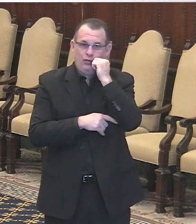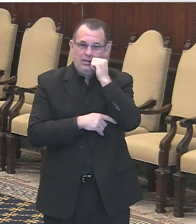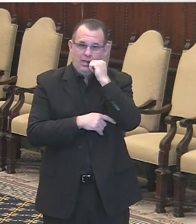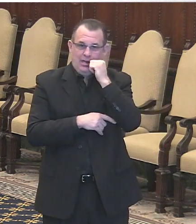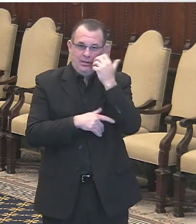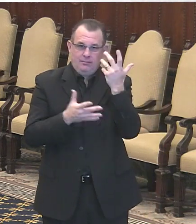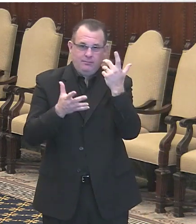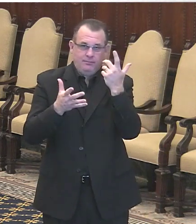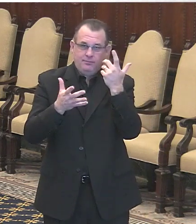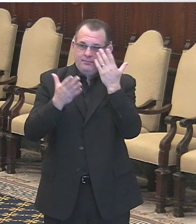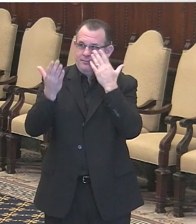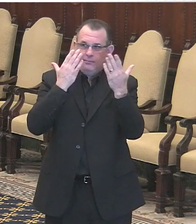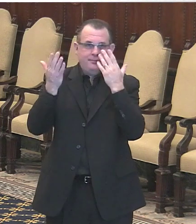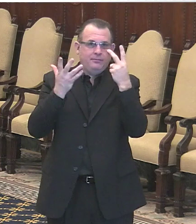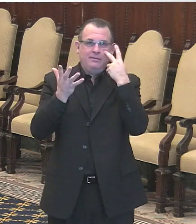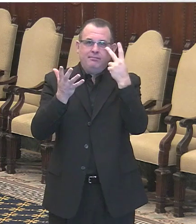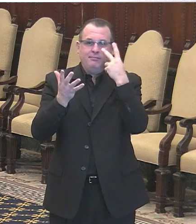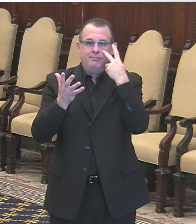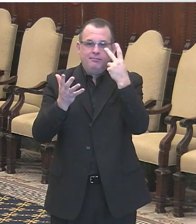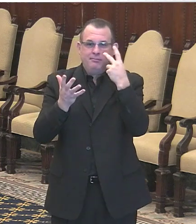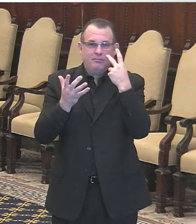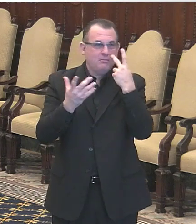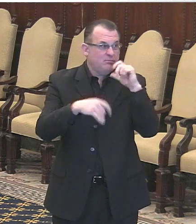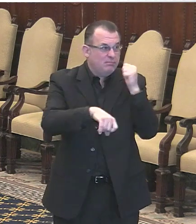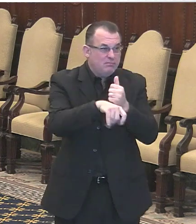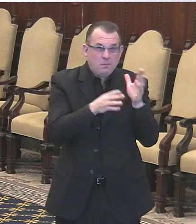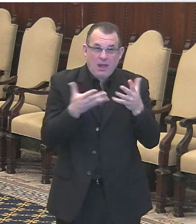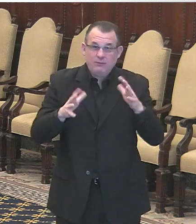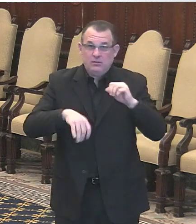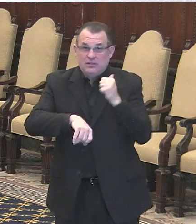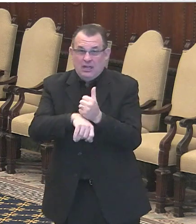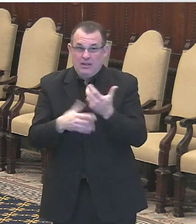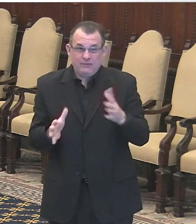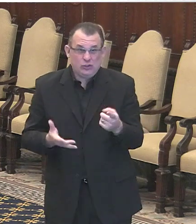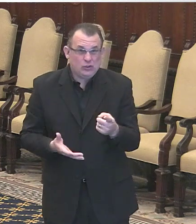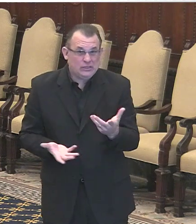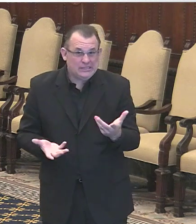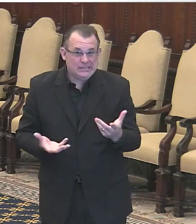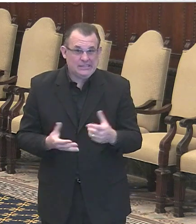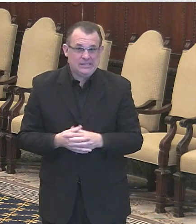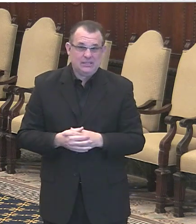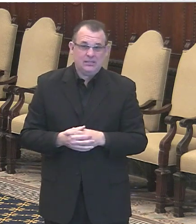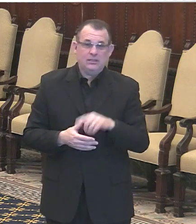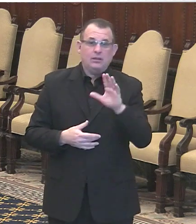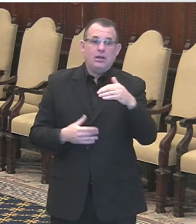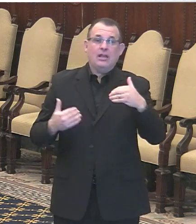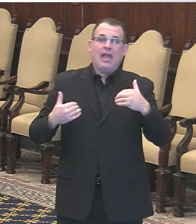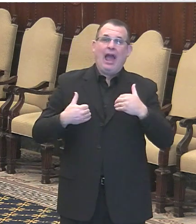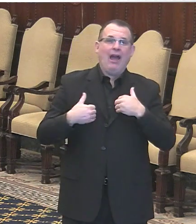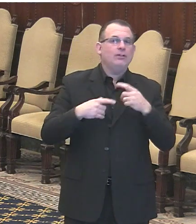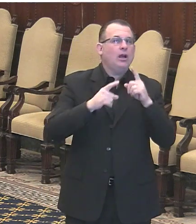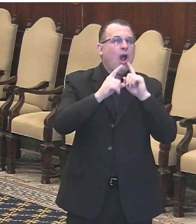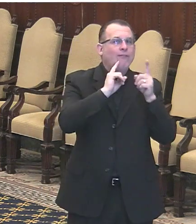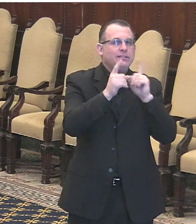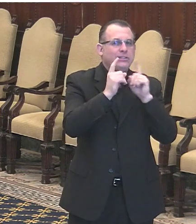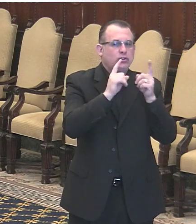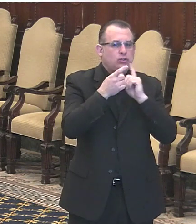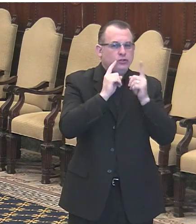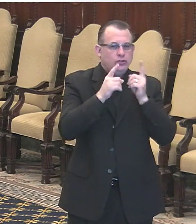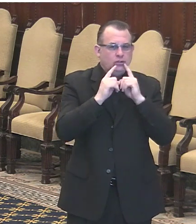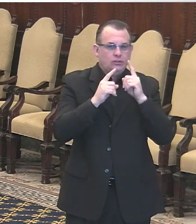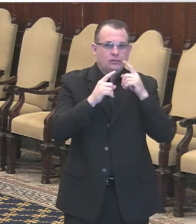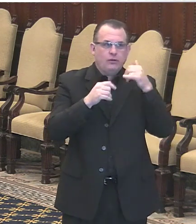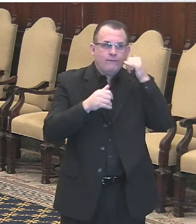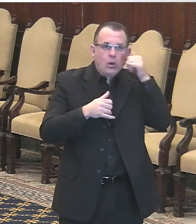there's no plan in place as of yet for these industries. We're conducting those conversations. I've had phone conversations